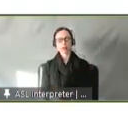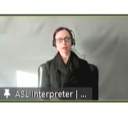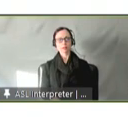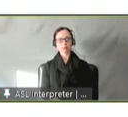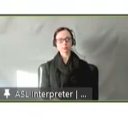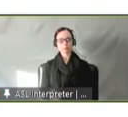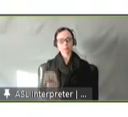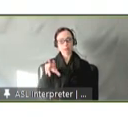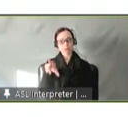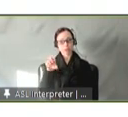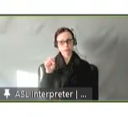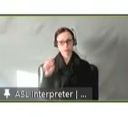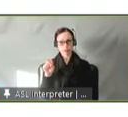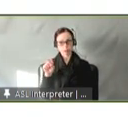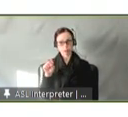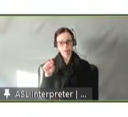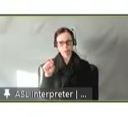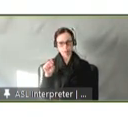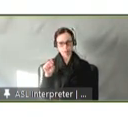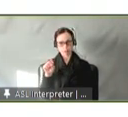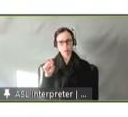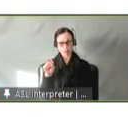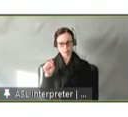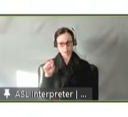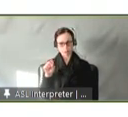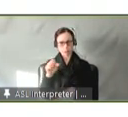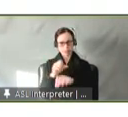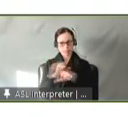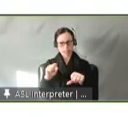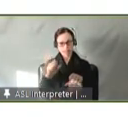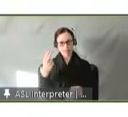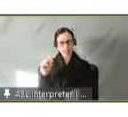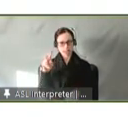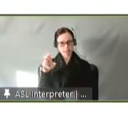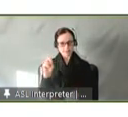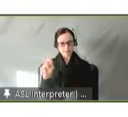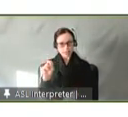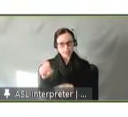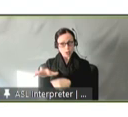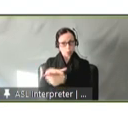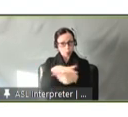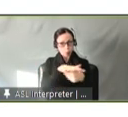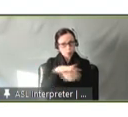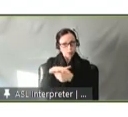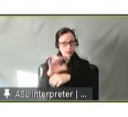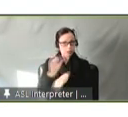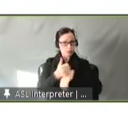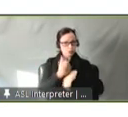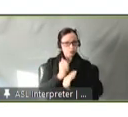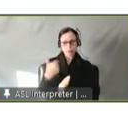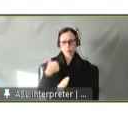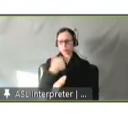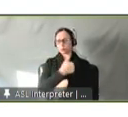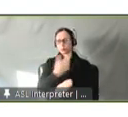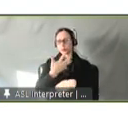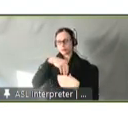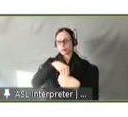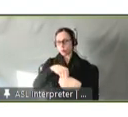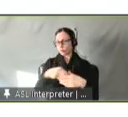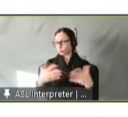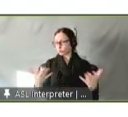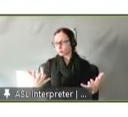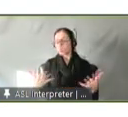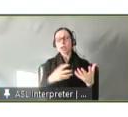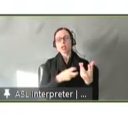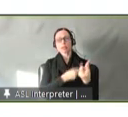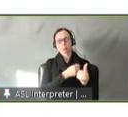at the U.S., United States safe haven locations, we've been very involved with the